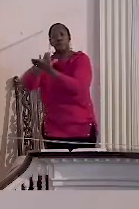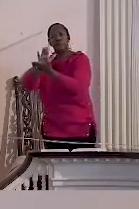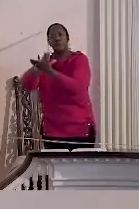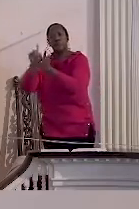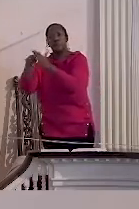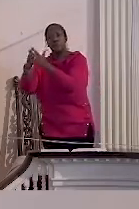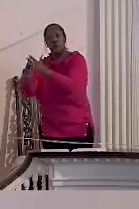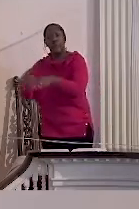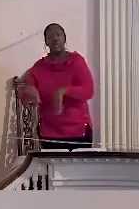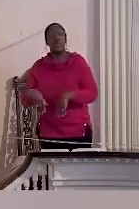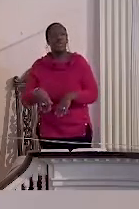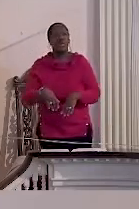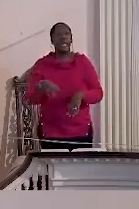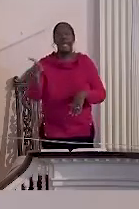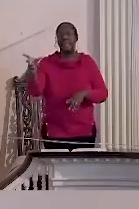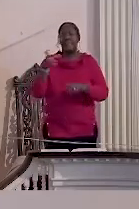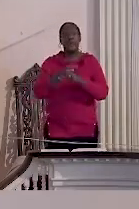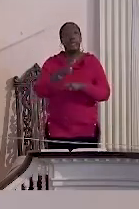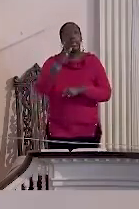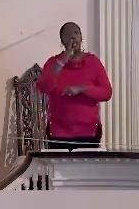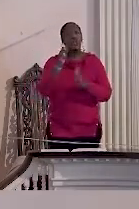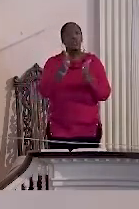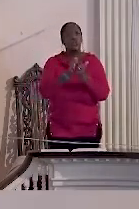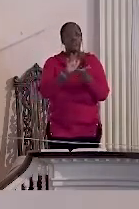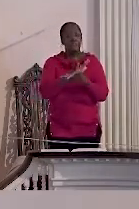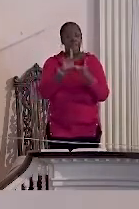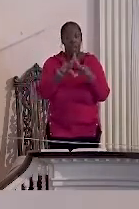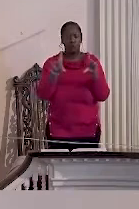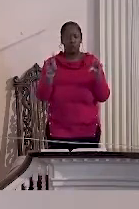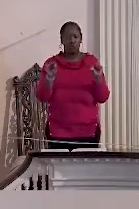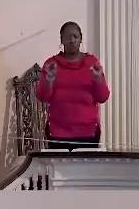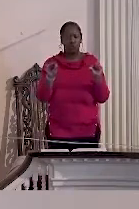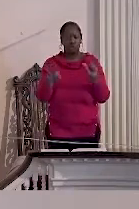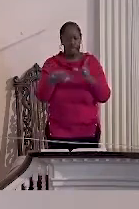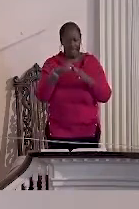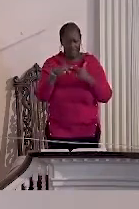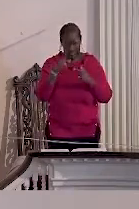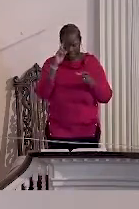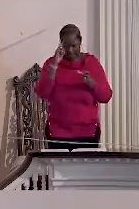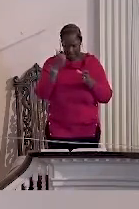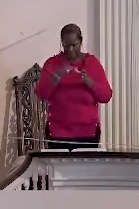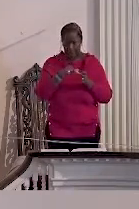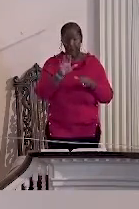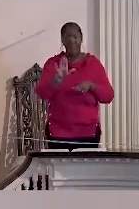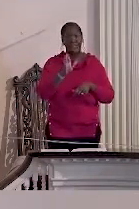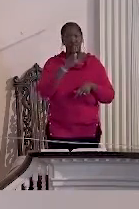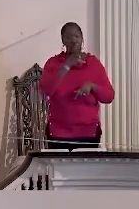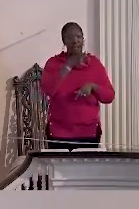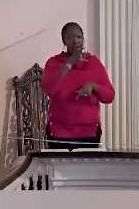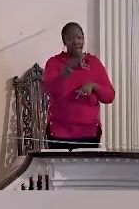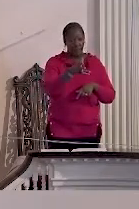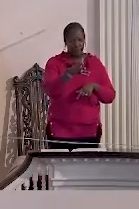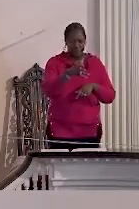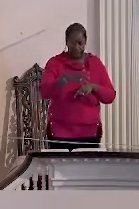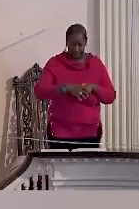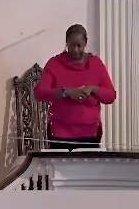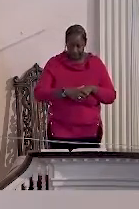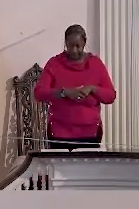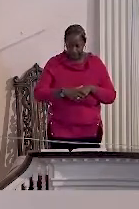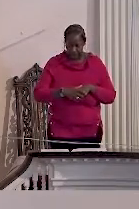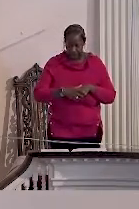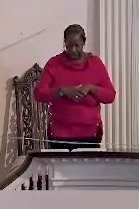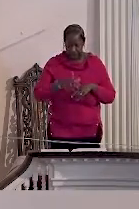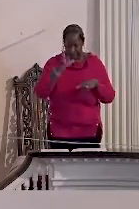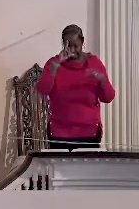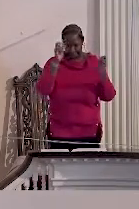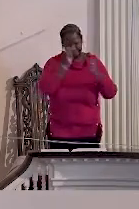got lunches with vouchers. And then a memory of his grandmother, Abuelita Corazon, popped into